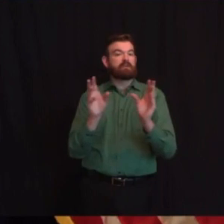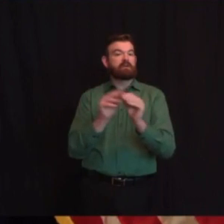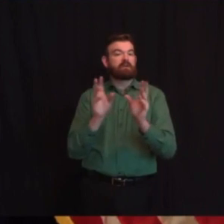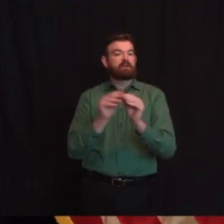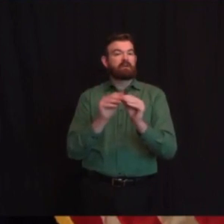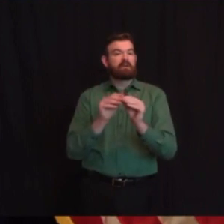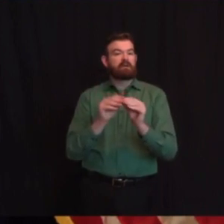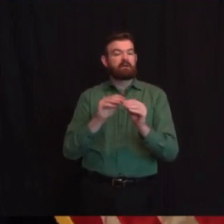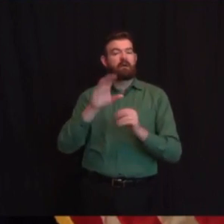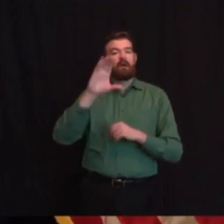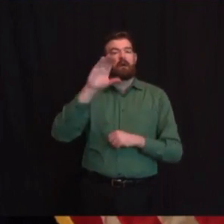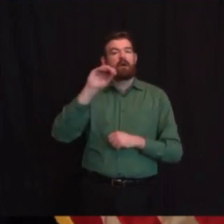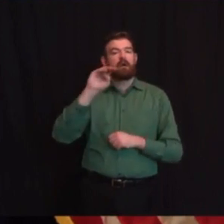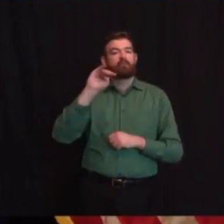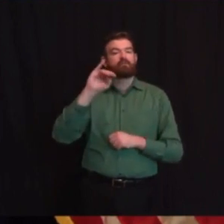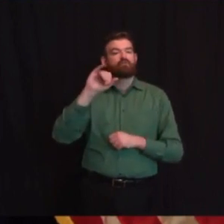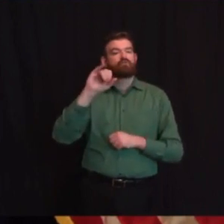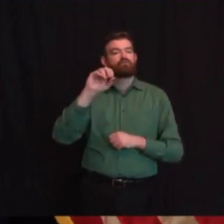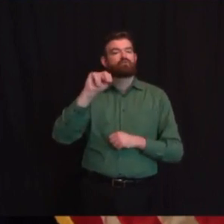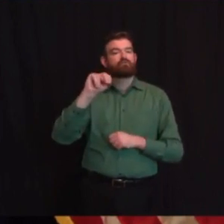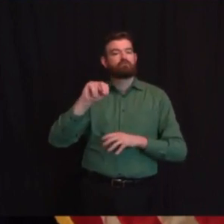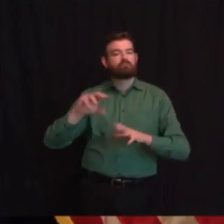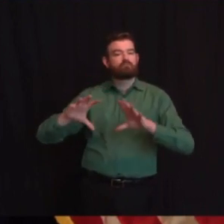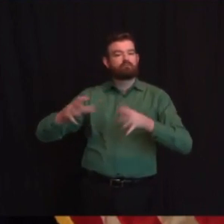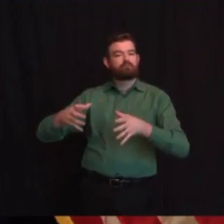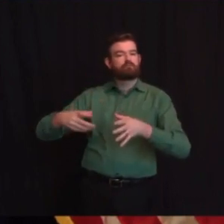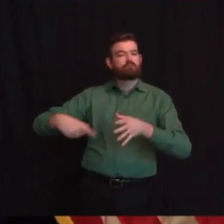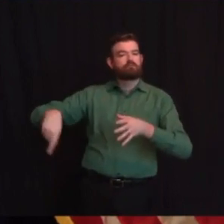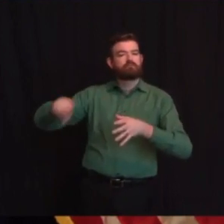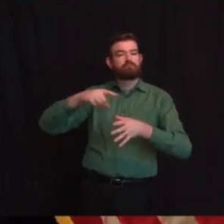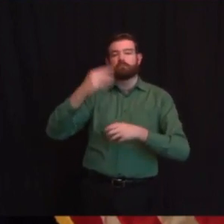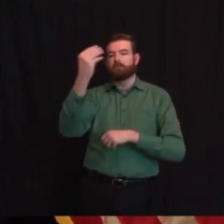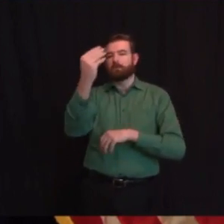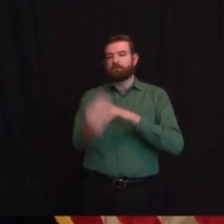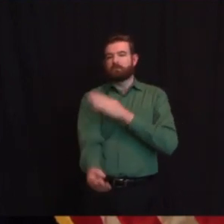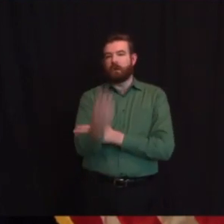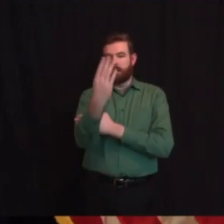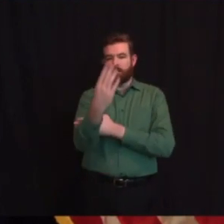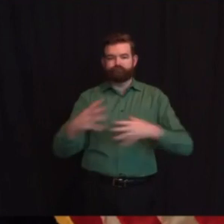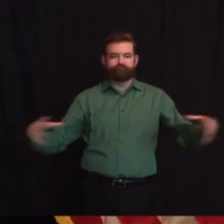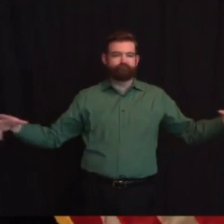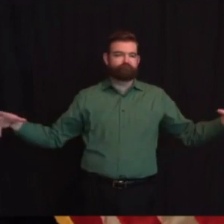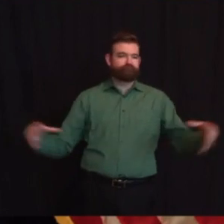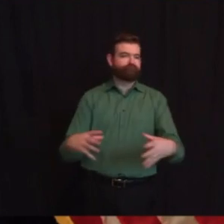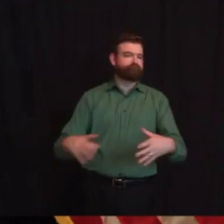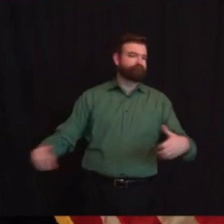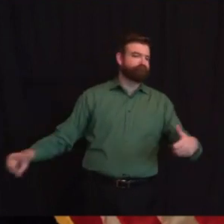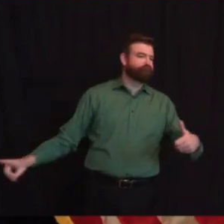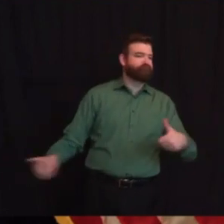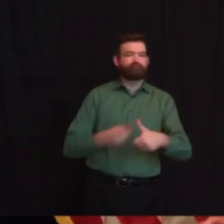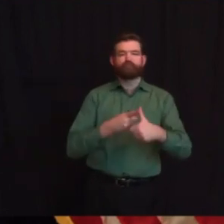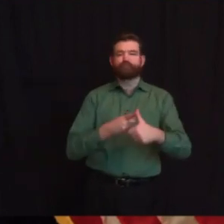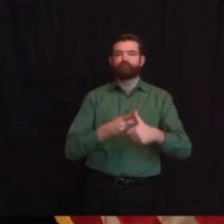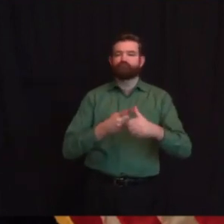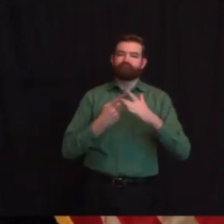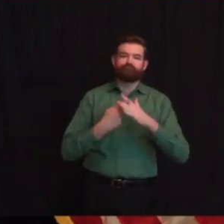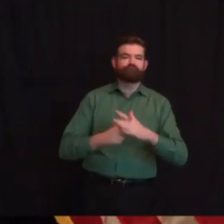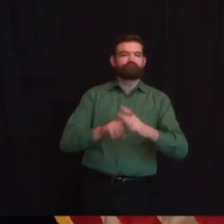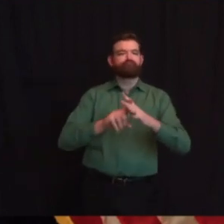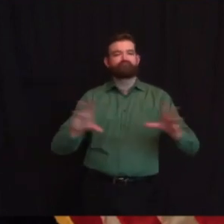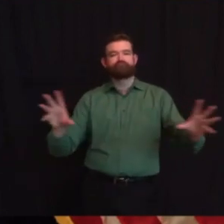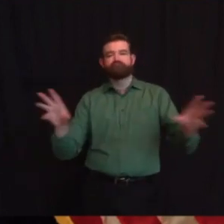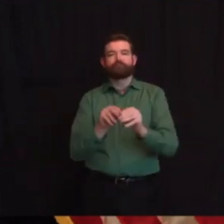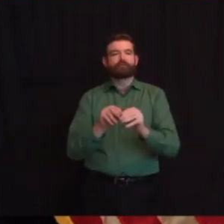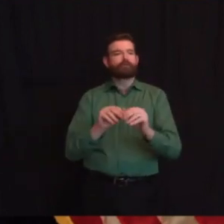you. And that will be an important kickoff for the Recovery and